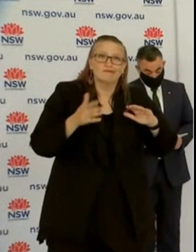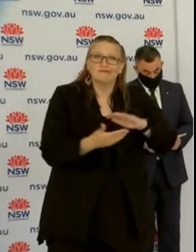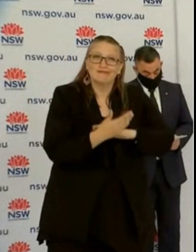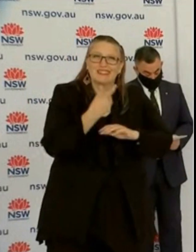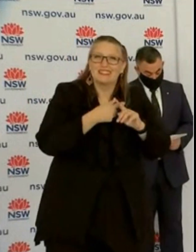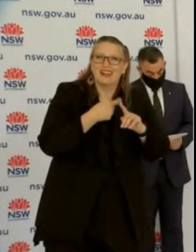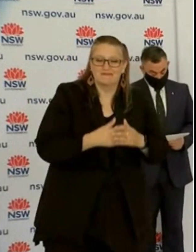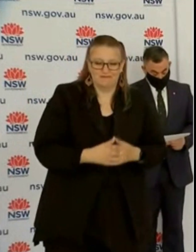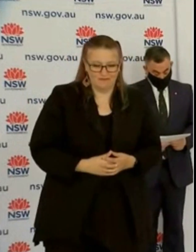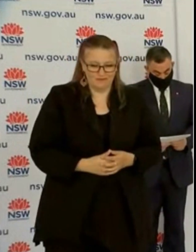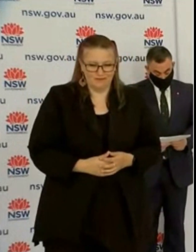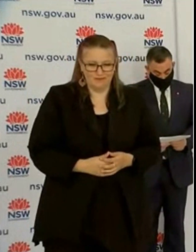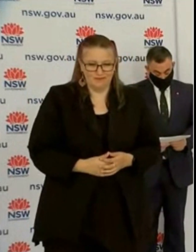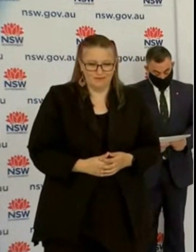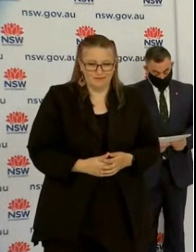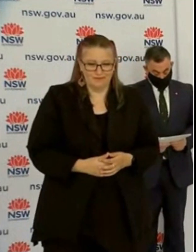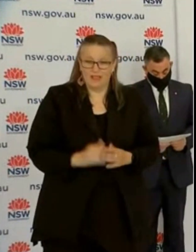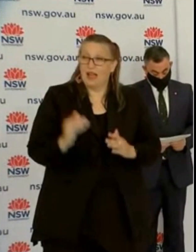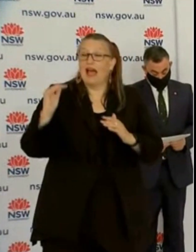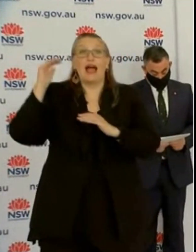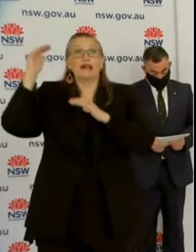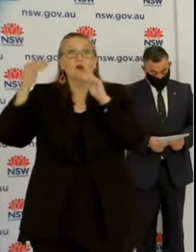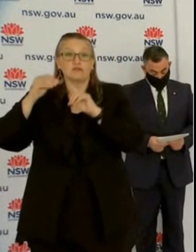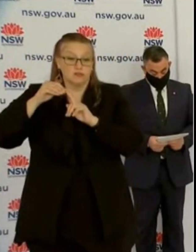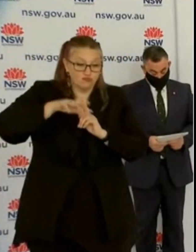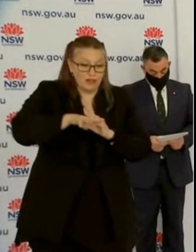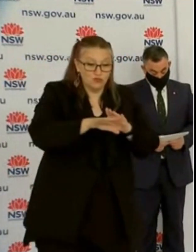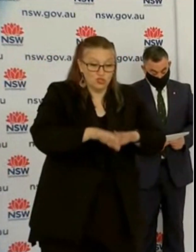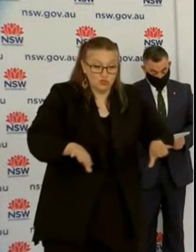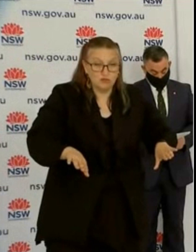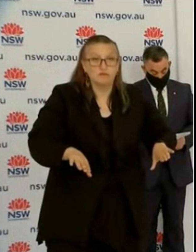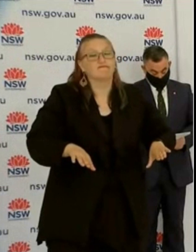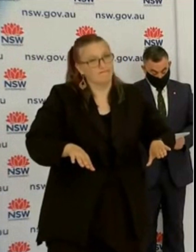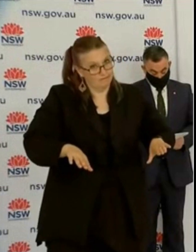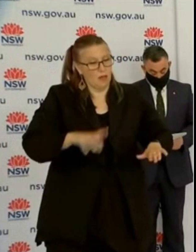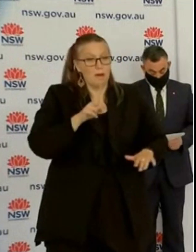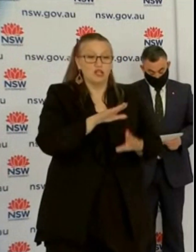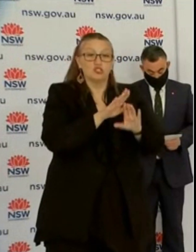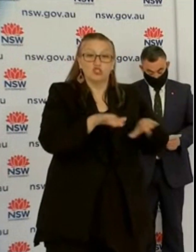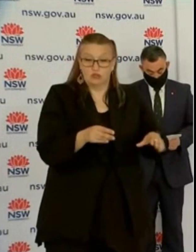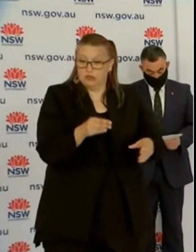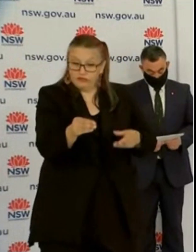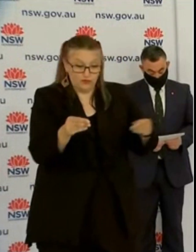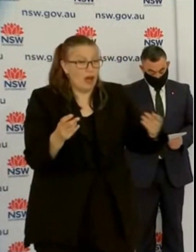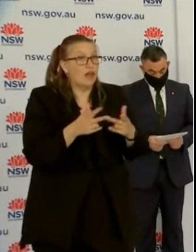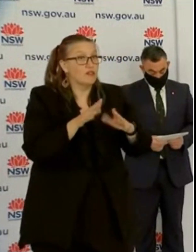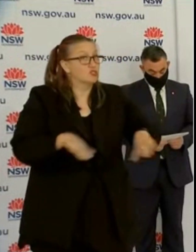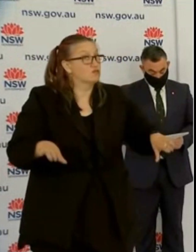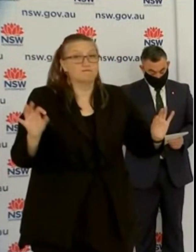of virus also occurred from adults to children, but the spread between children themselves was very